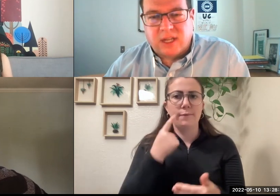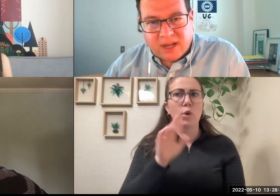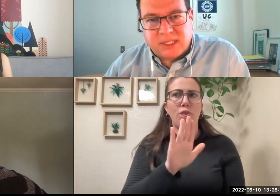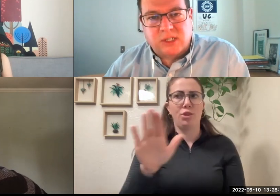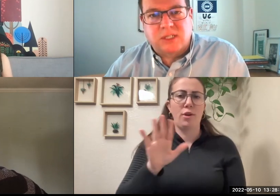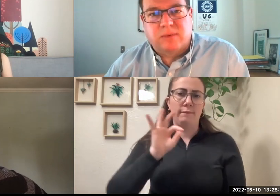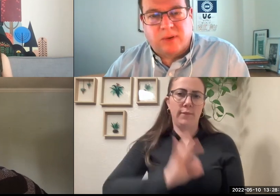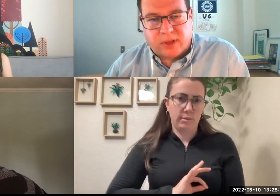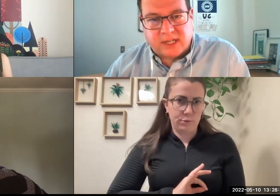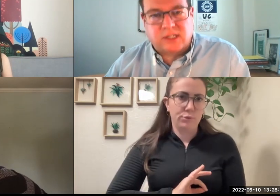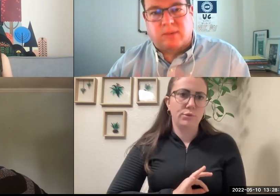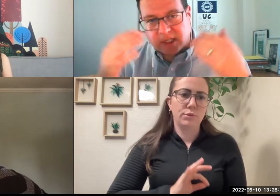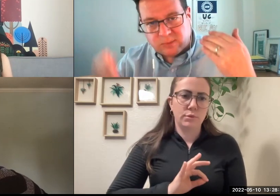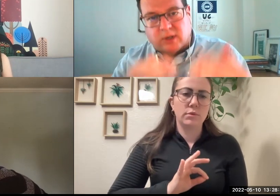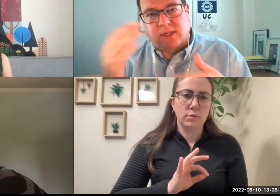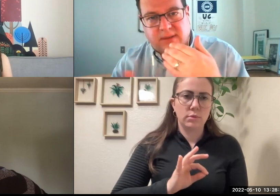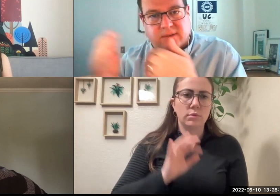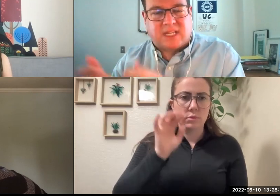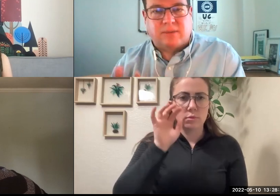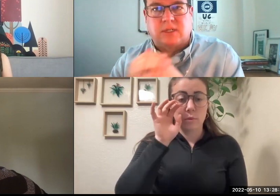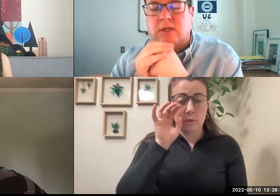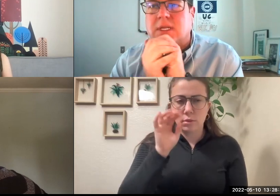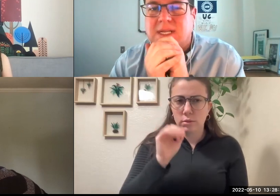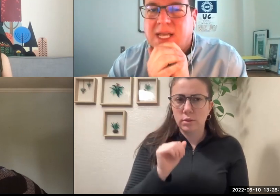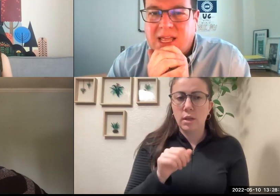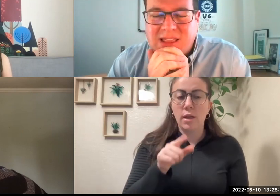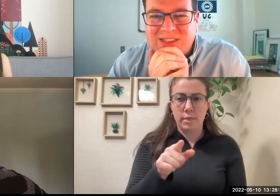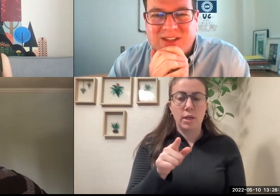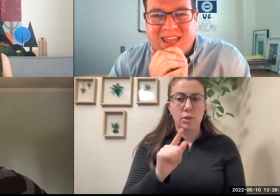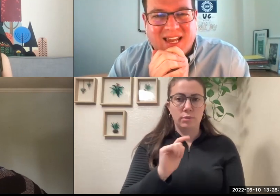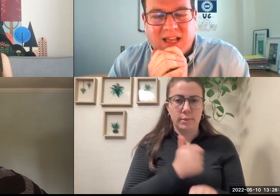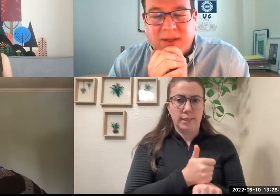and they're filing petitions before the National Labor Relations Board to like establish their unions.